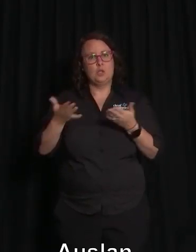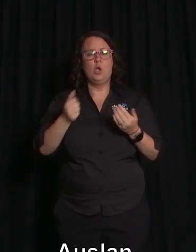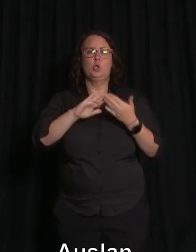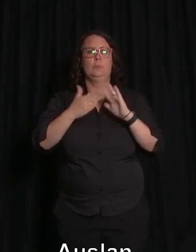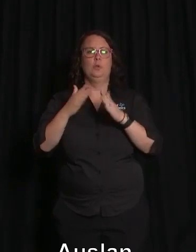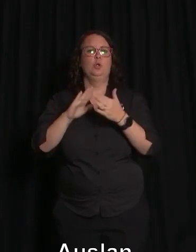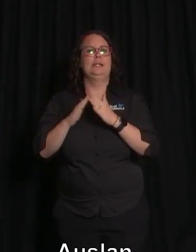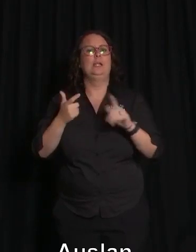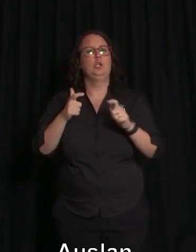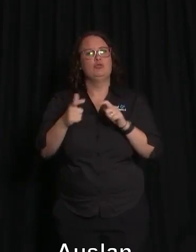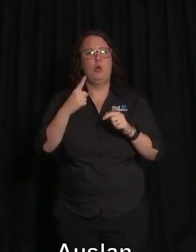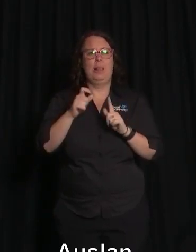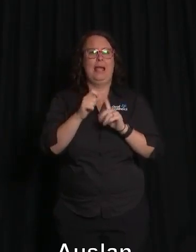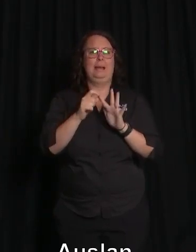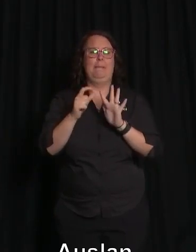and peer-led.